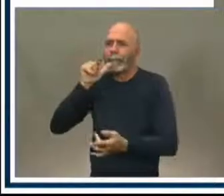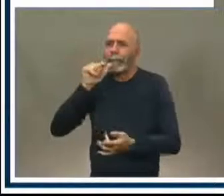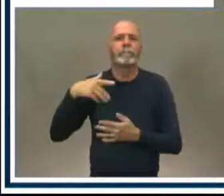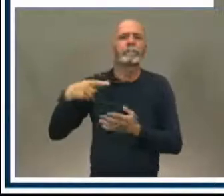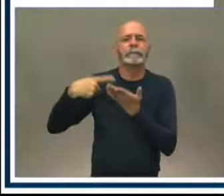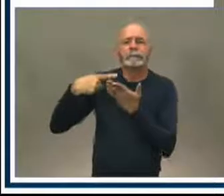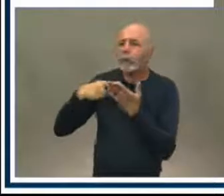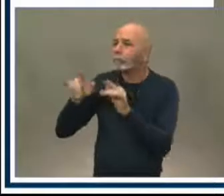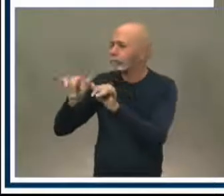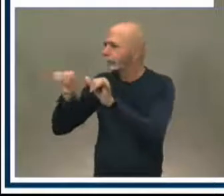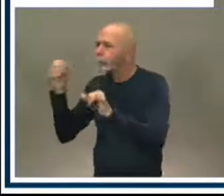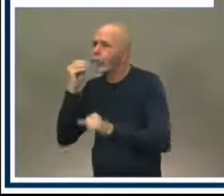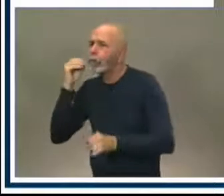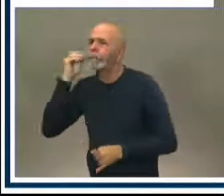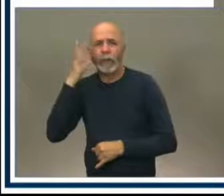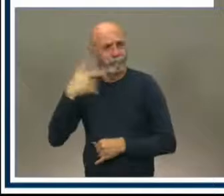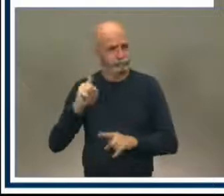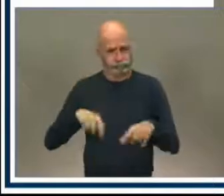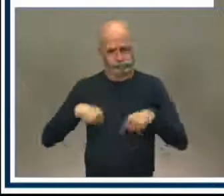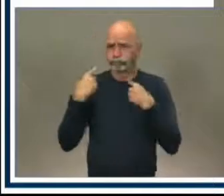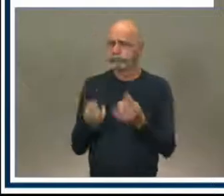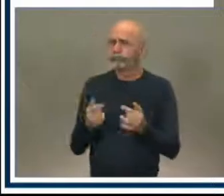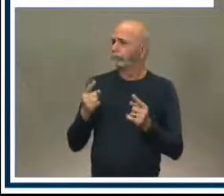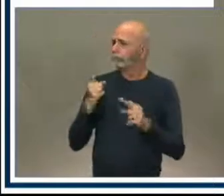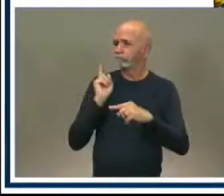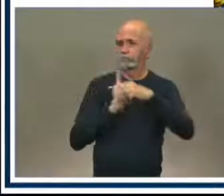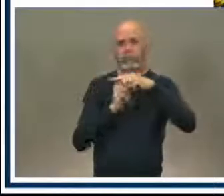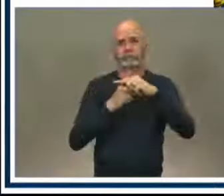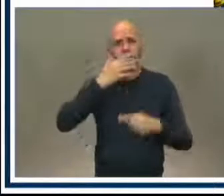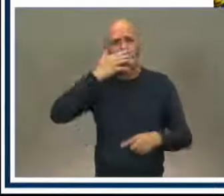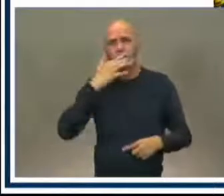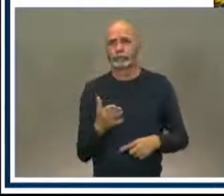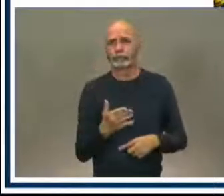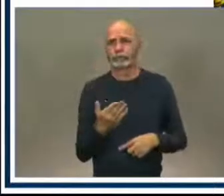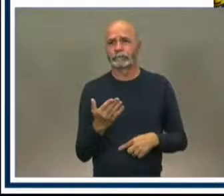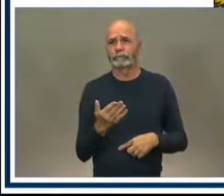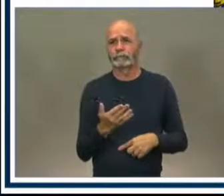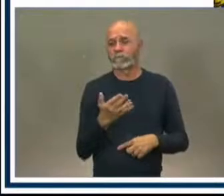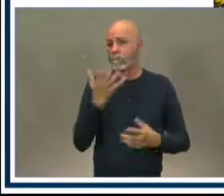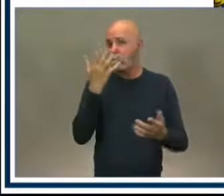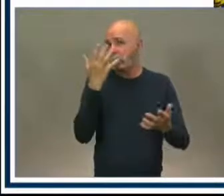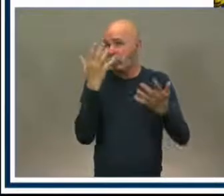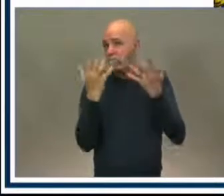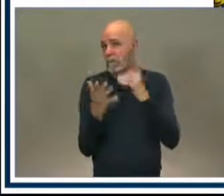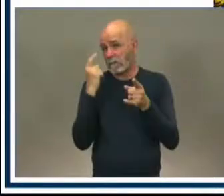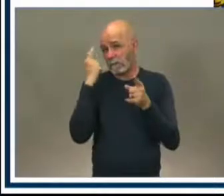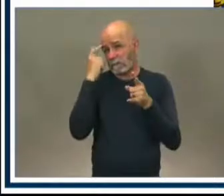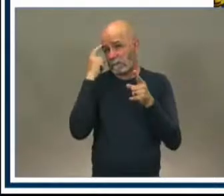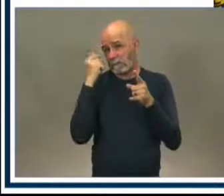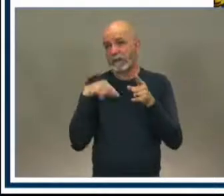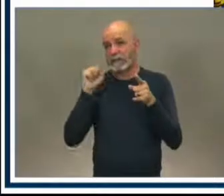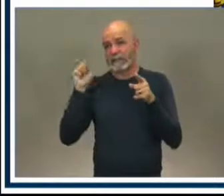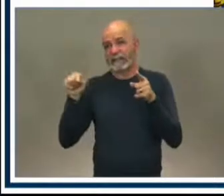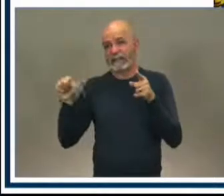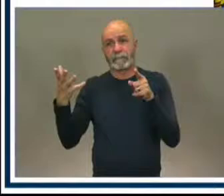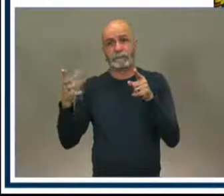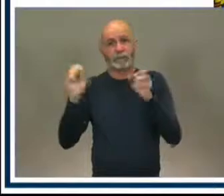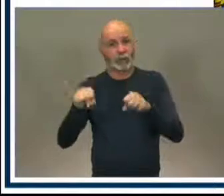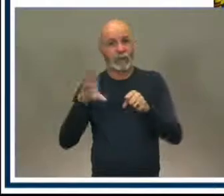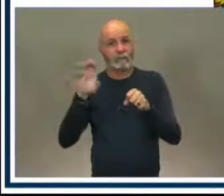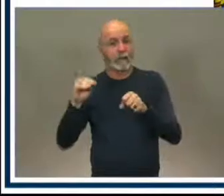We're getting the same cooperation. Is it possible that there were COVID-related deaths in that community that have not been